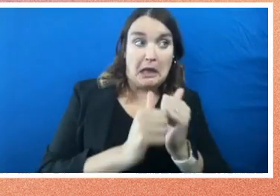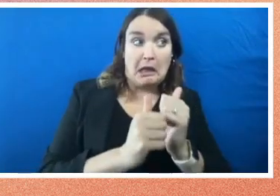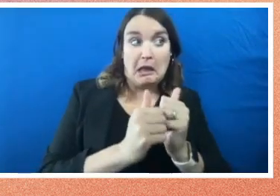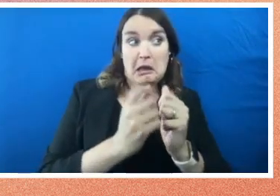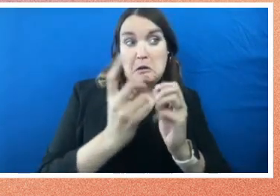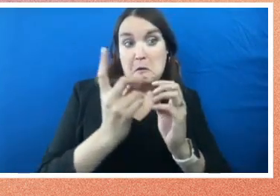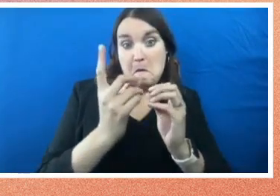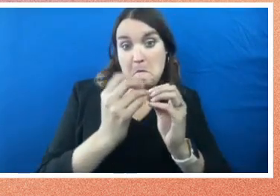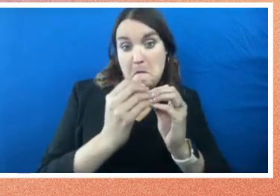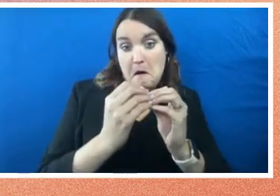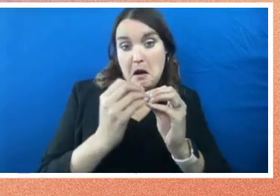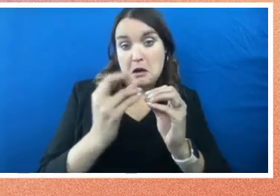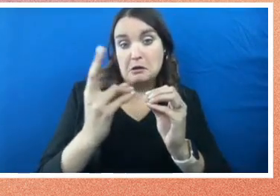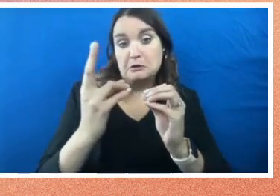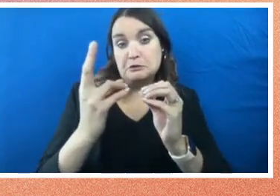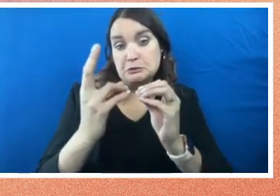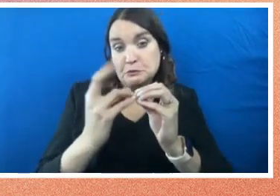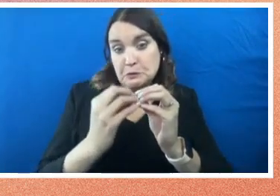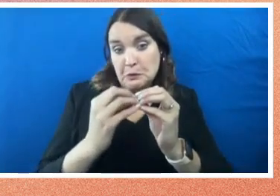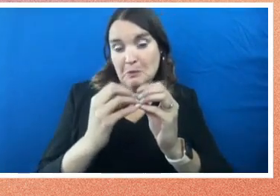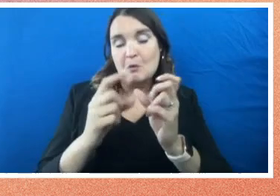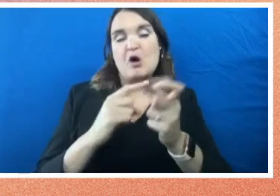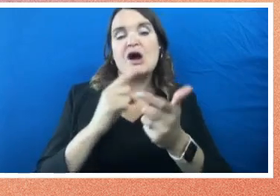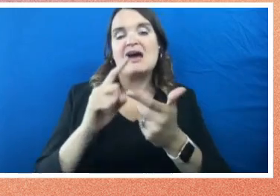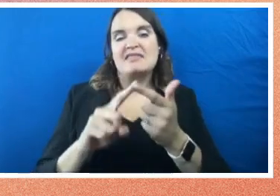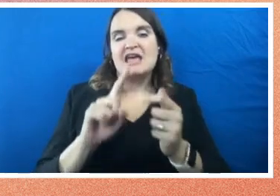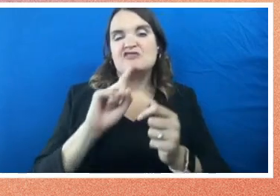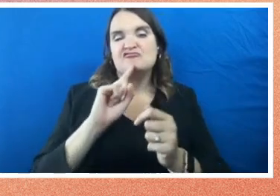start to clearly understand.